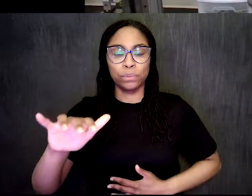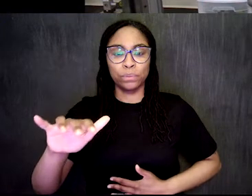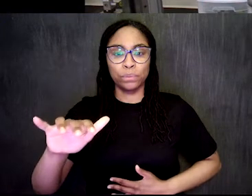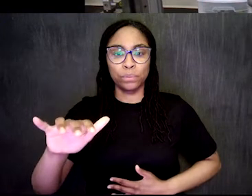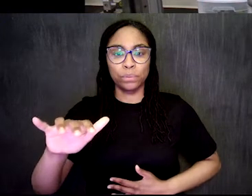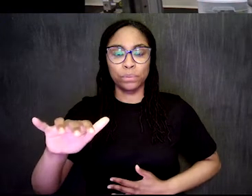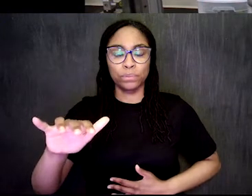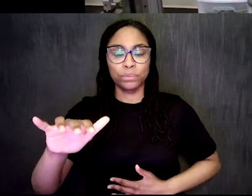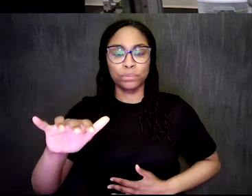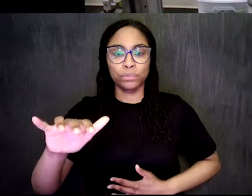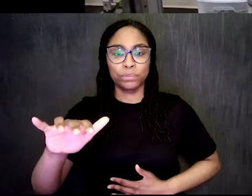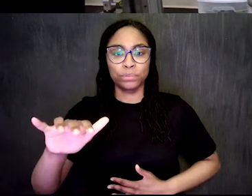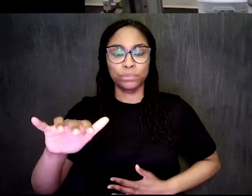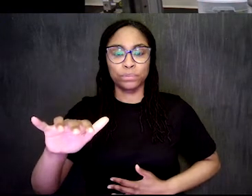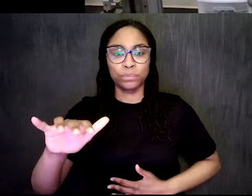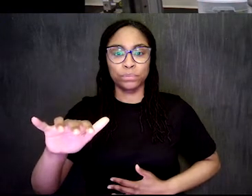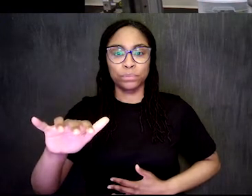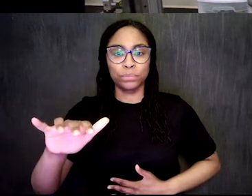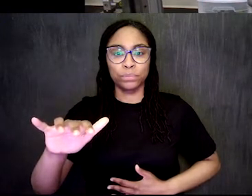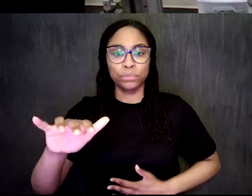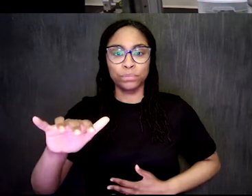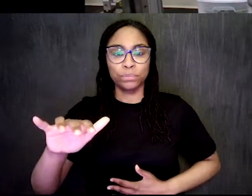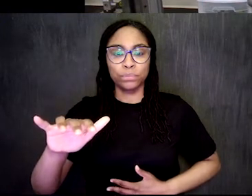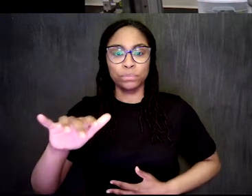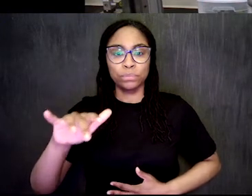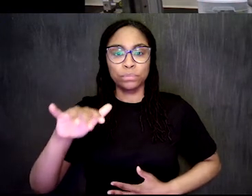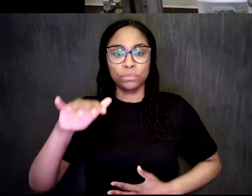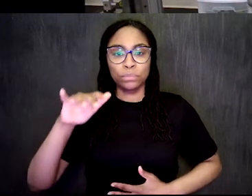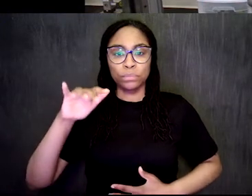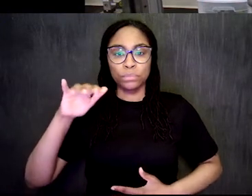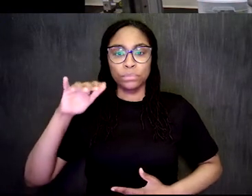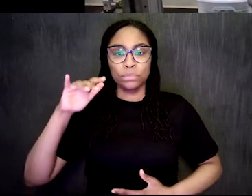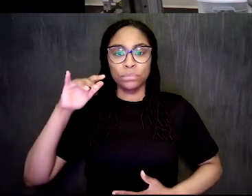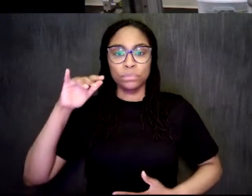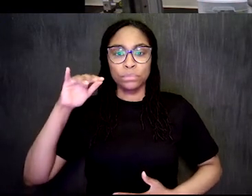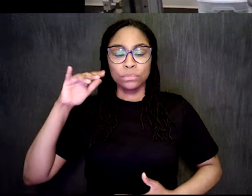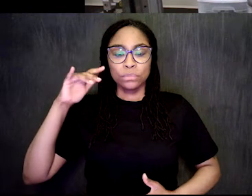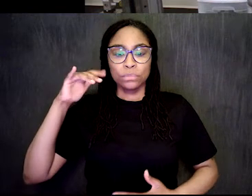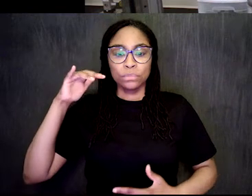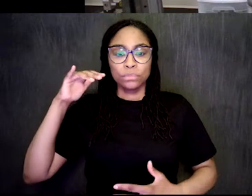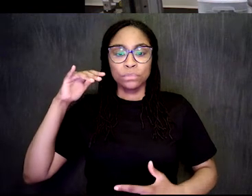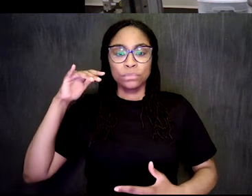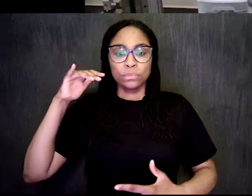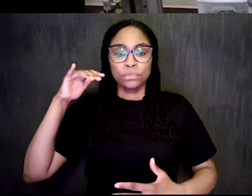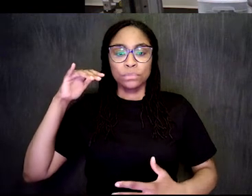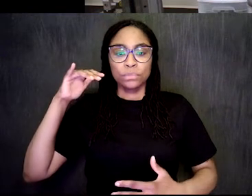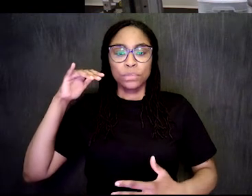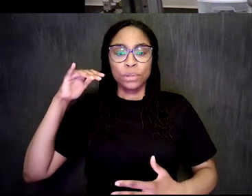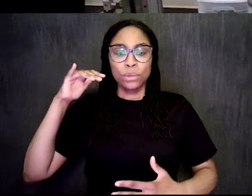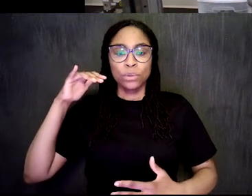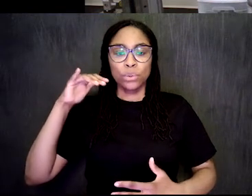Exhale. Loud breathing. Let's hear it. Last 1. Inhale.